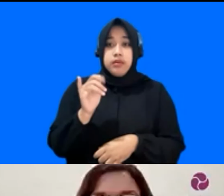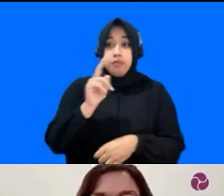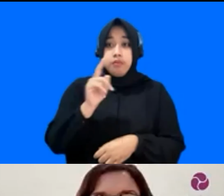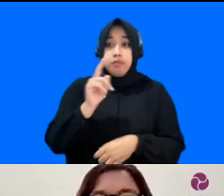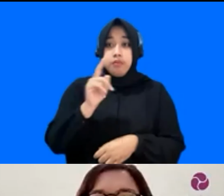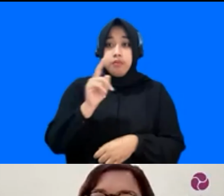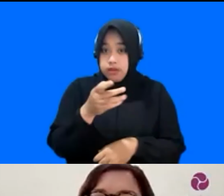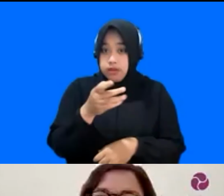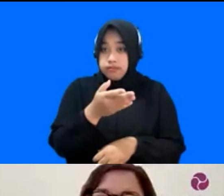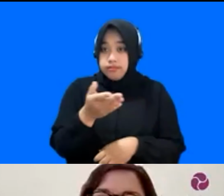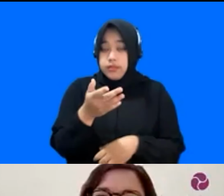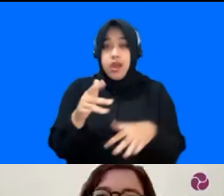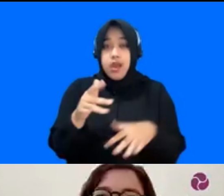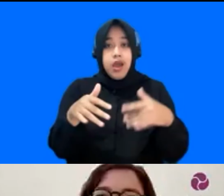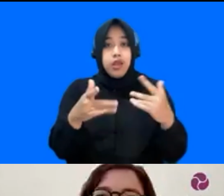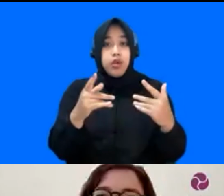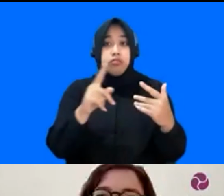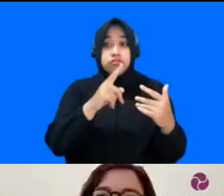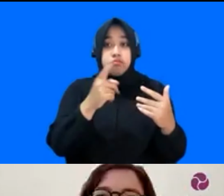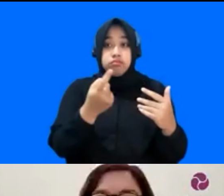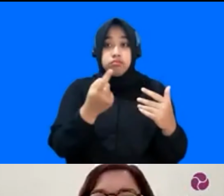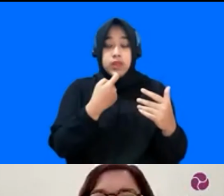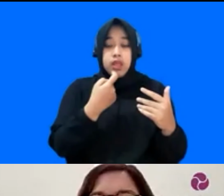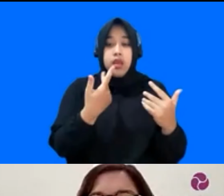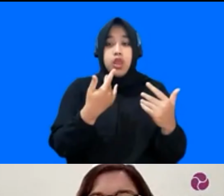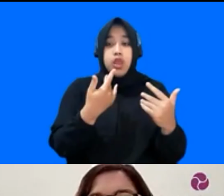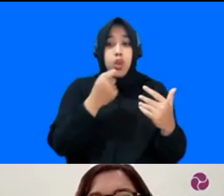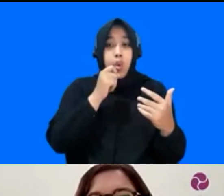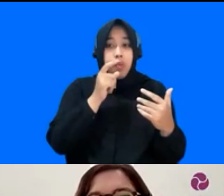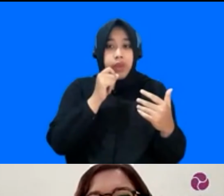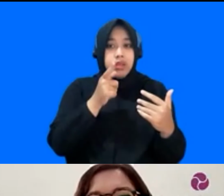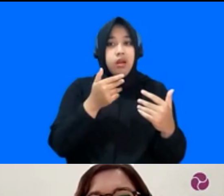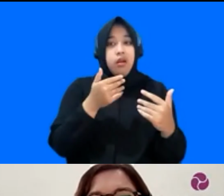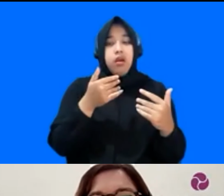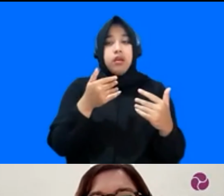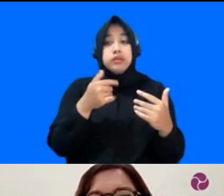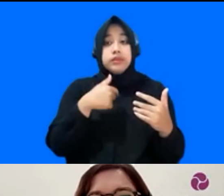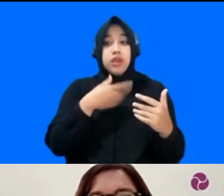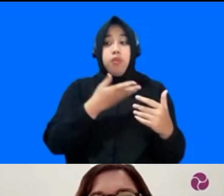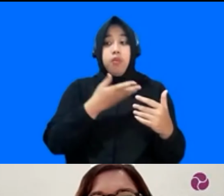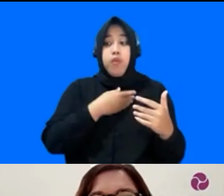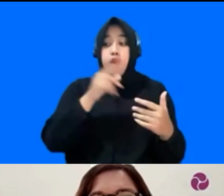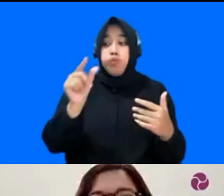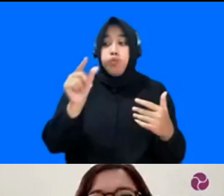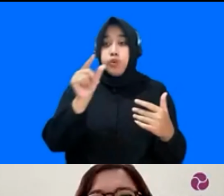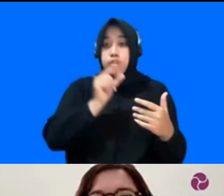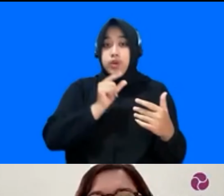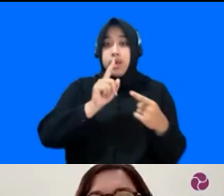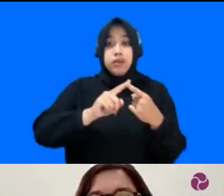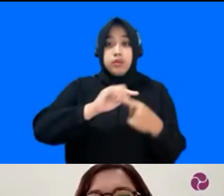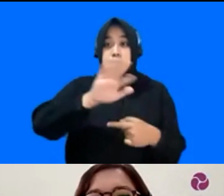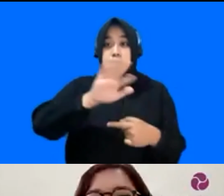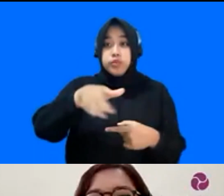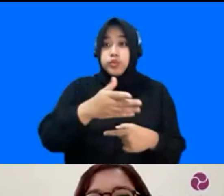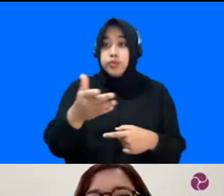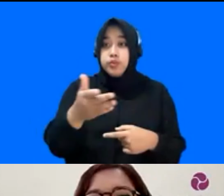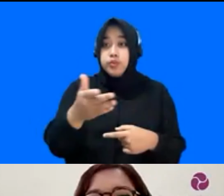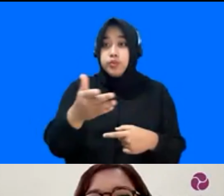for comments, for observations. And as we usually find with Zoom, I might sort of pause for a moment or